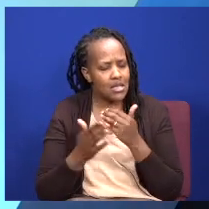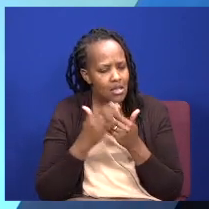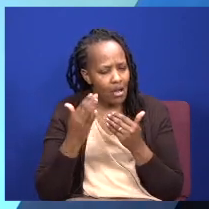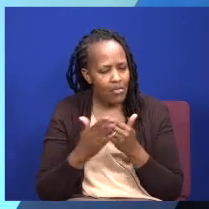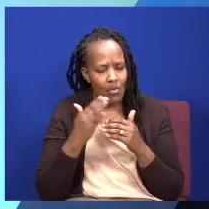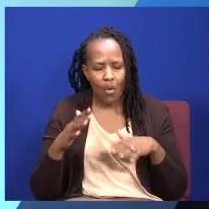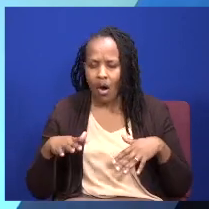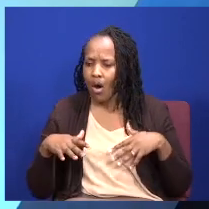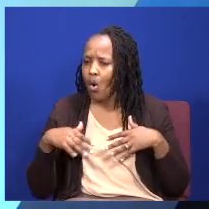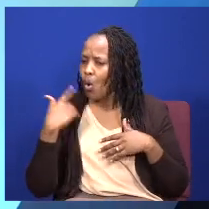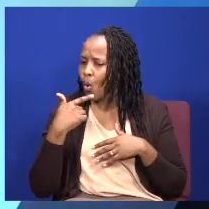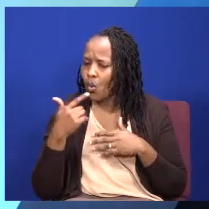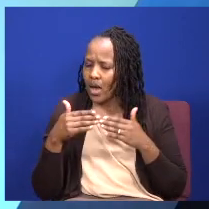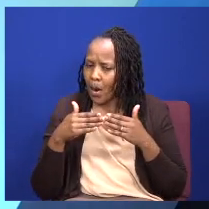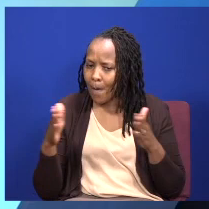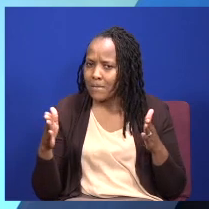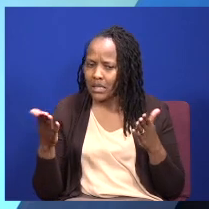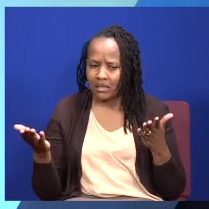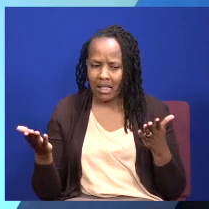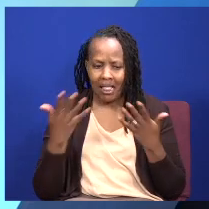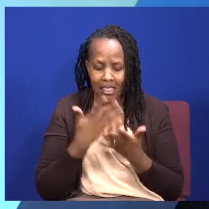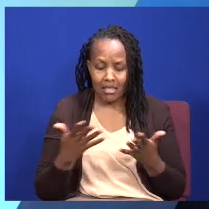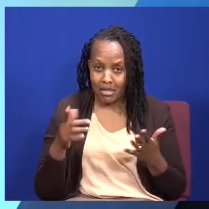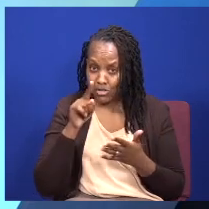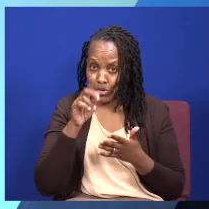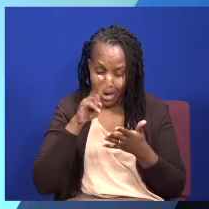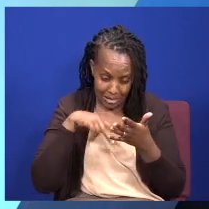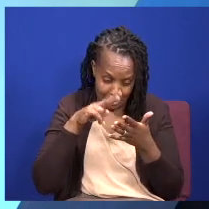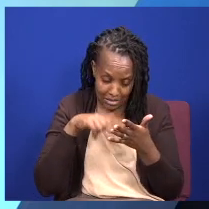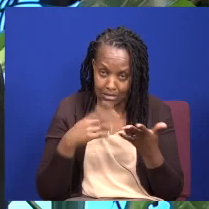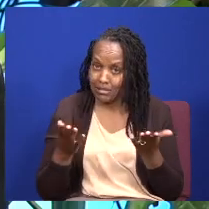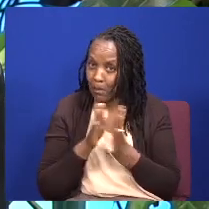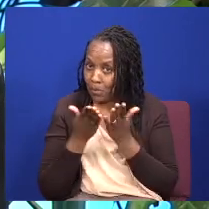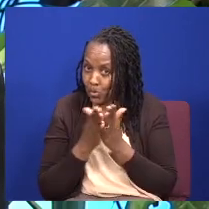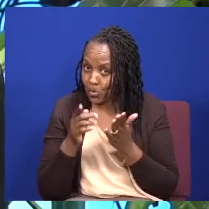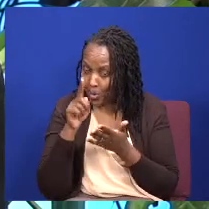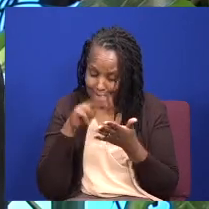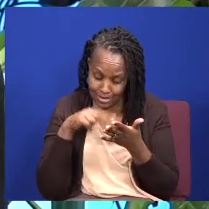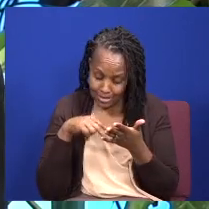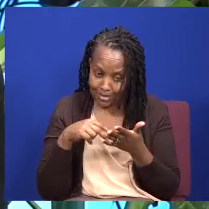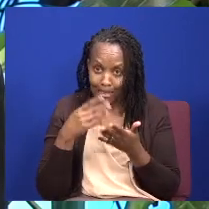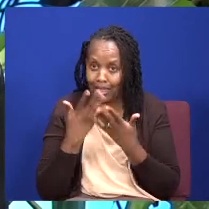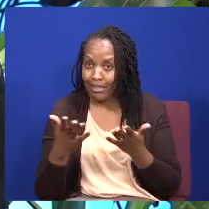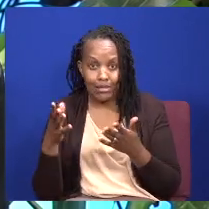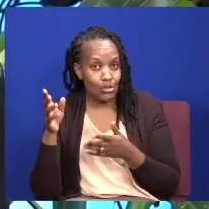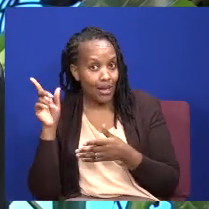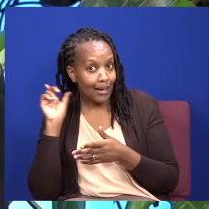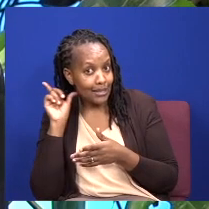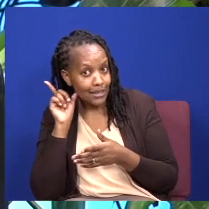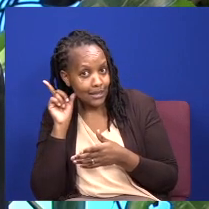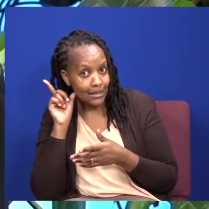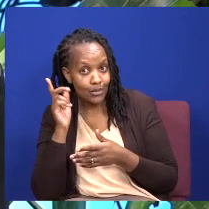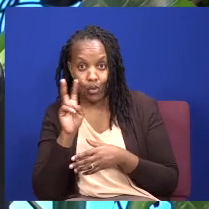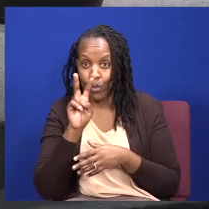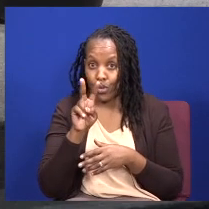to. Who are we opening in the things we are reading? Maybe the things we are watching? Maybe the things we are listening to? We need to guard